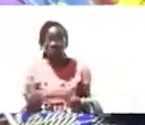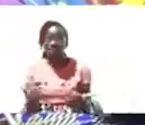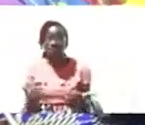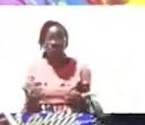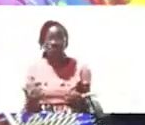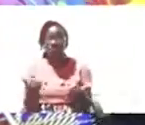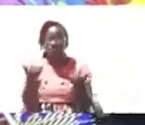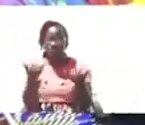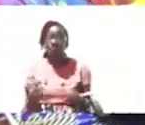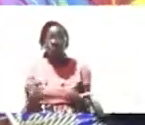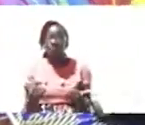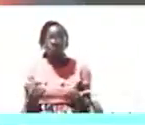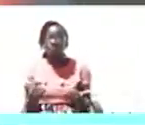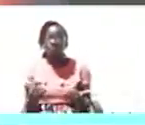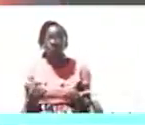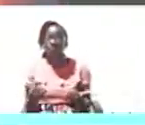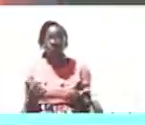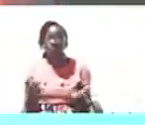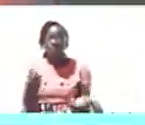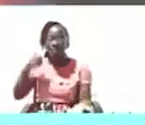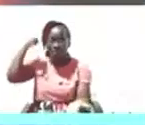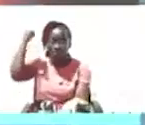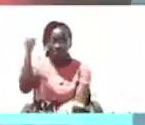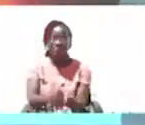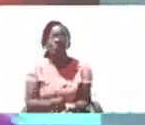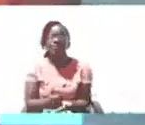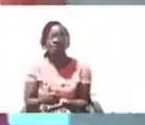it says, amen. Now,